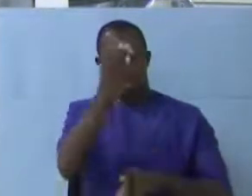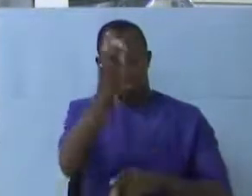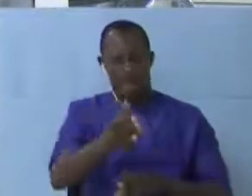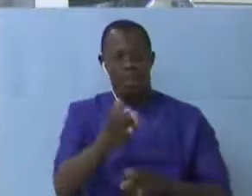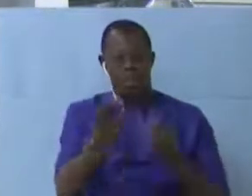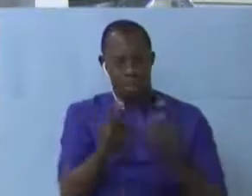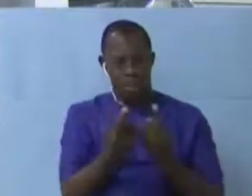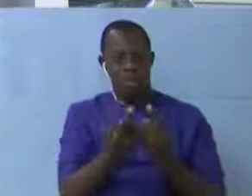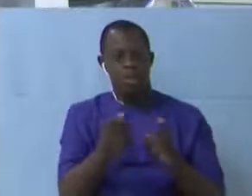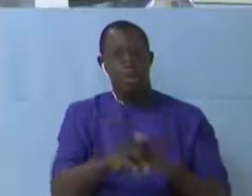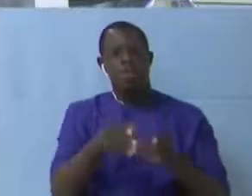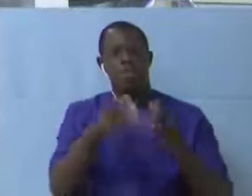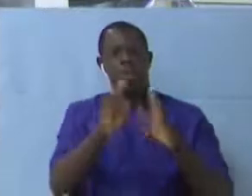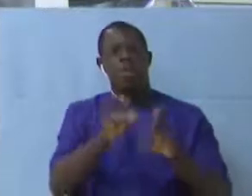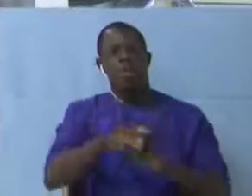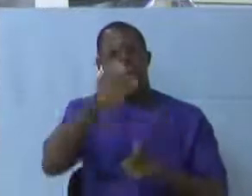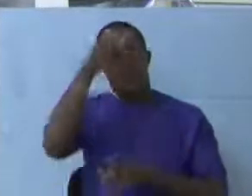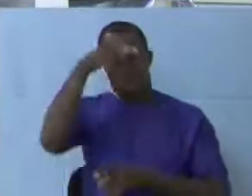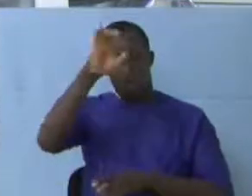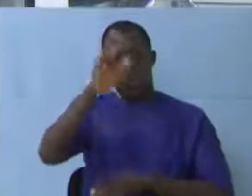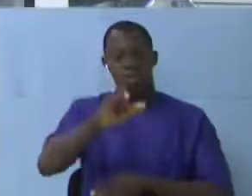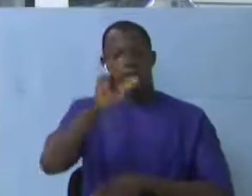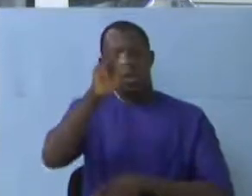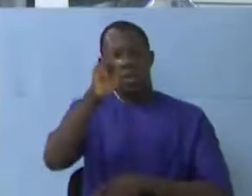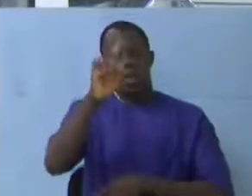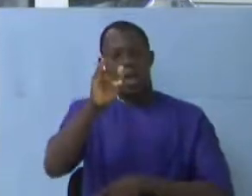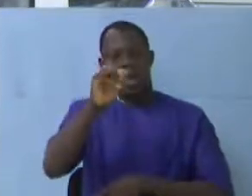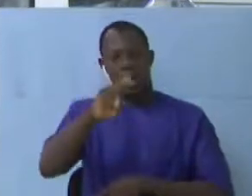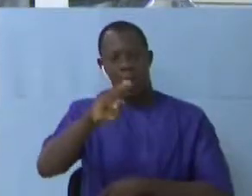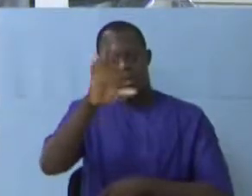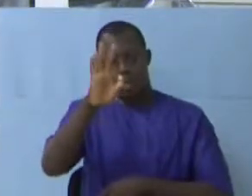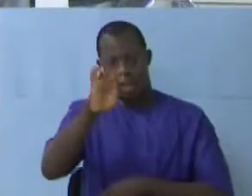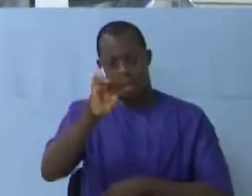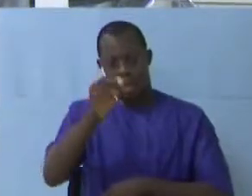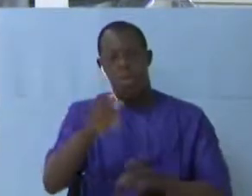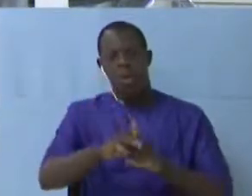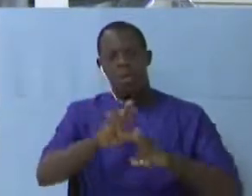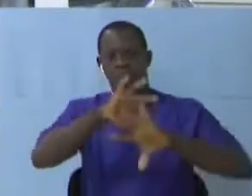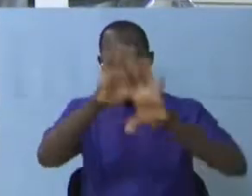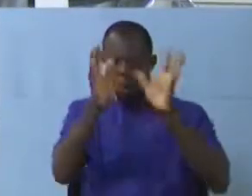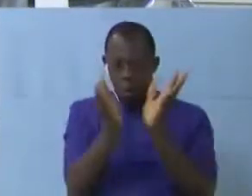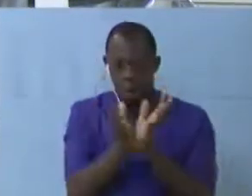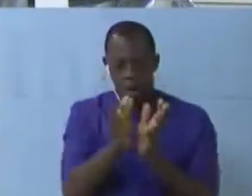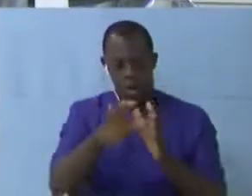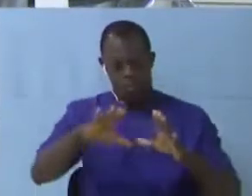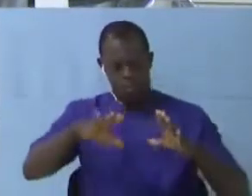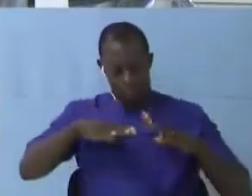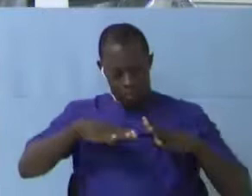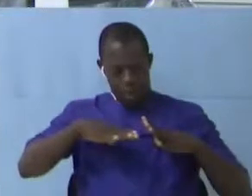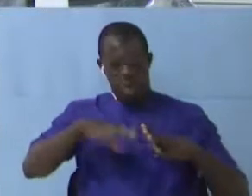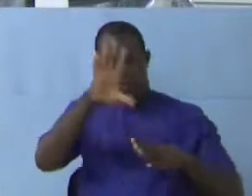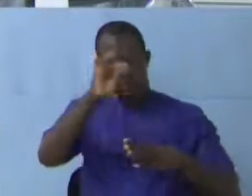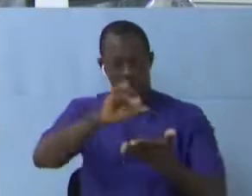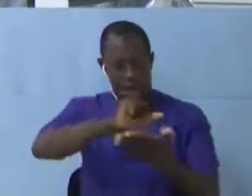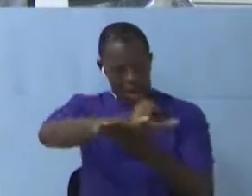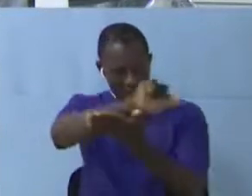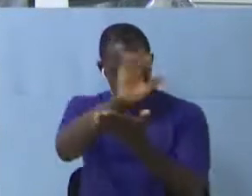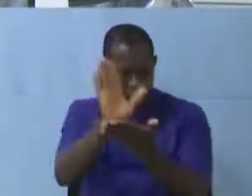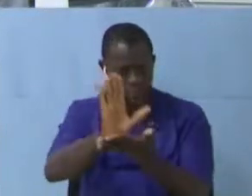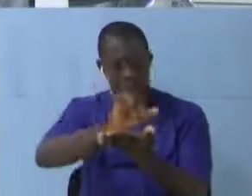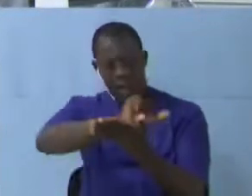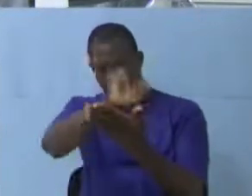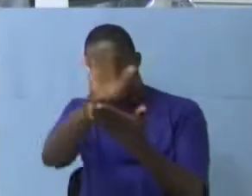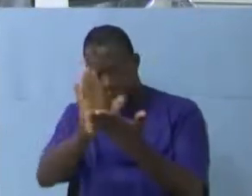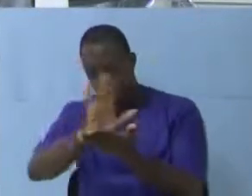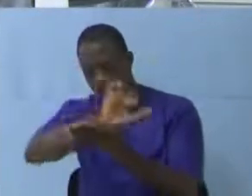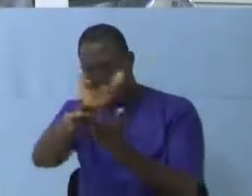the activism, challenges if possible, we all braced up for that. waaye nag awma doole nag pour tikku